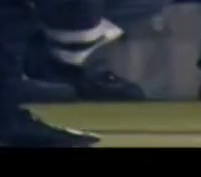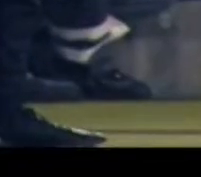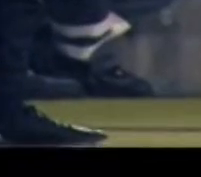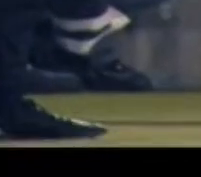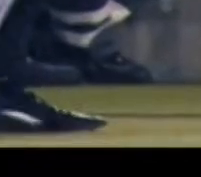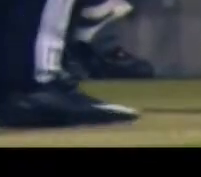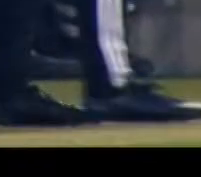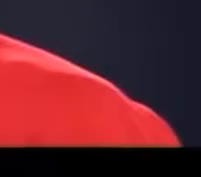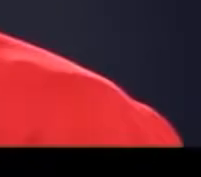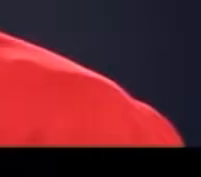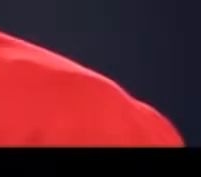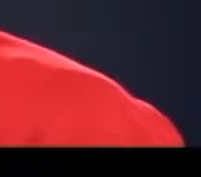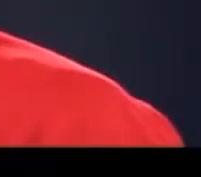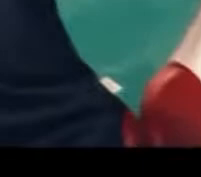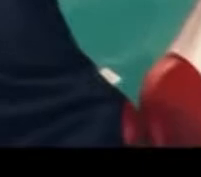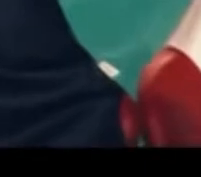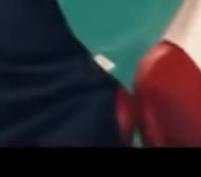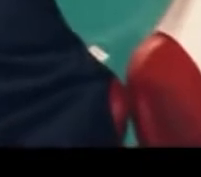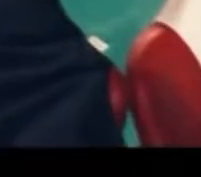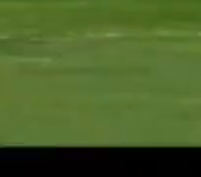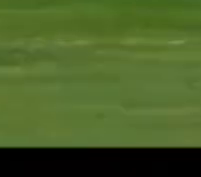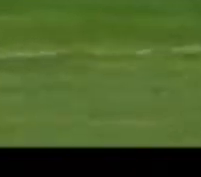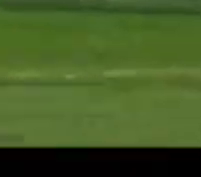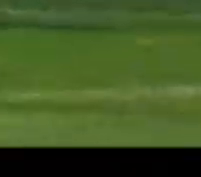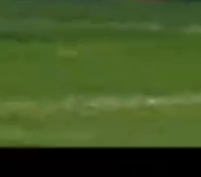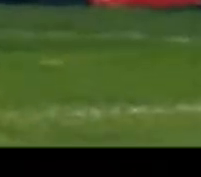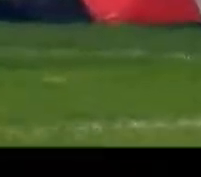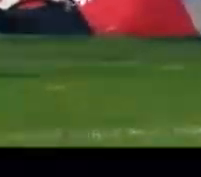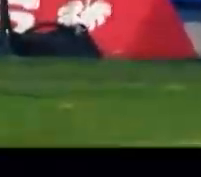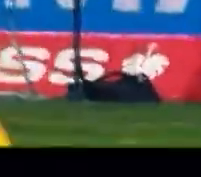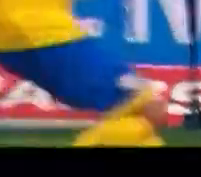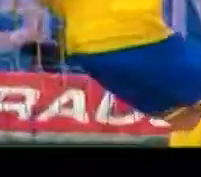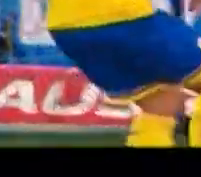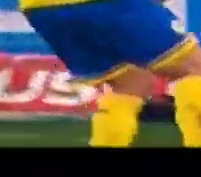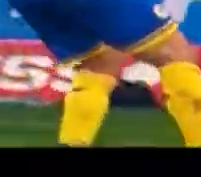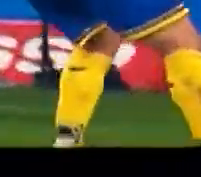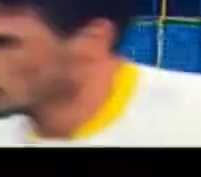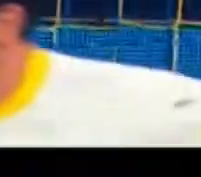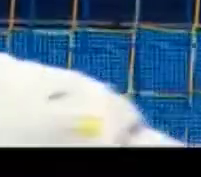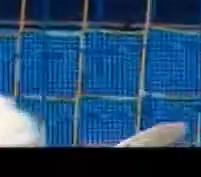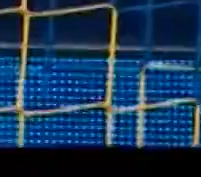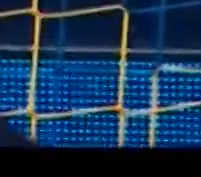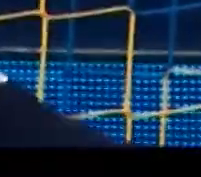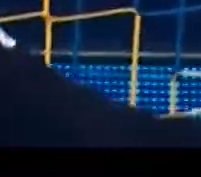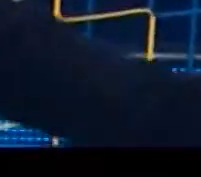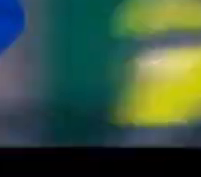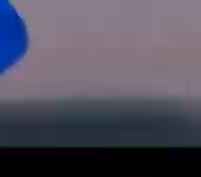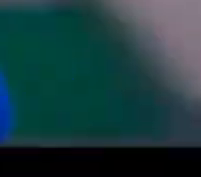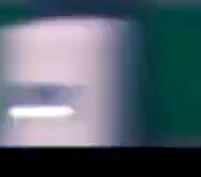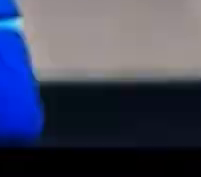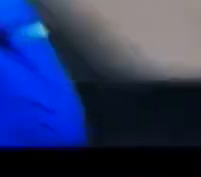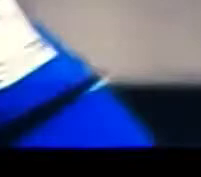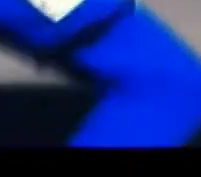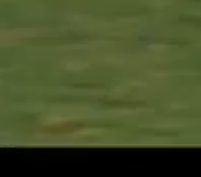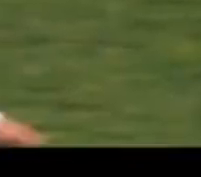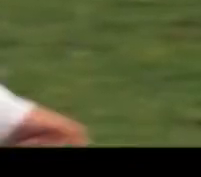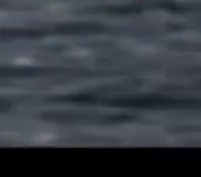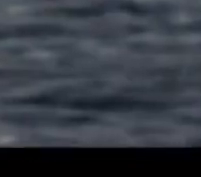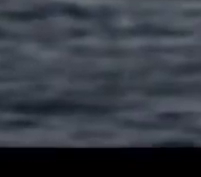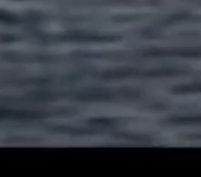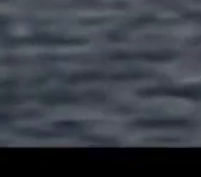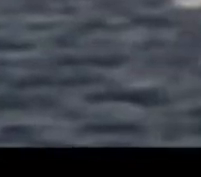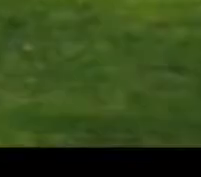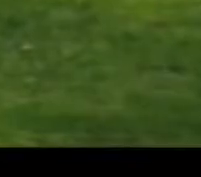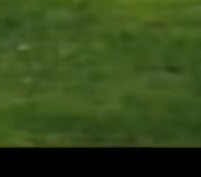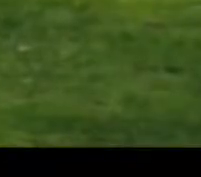The DFB Pokal Cup is back. On Wednesday, 3rd March, we bring you the standout fixture as the top teams in Germany, RB Leipzig and